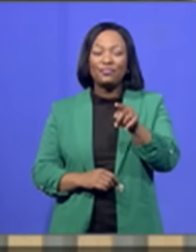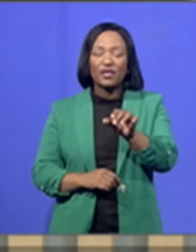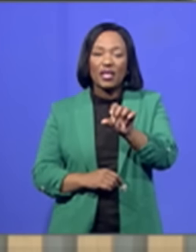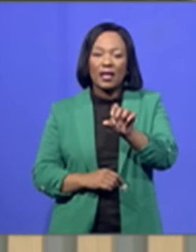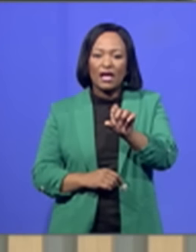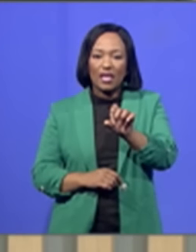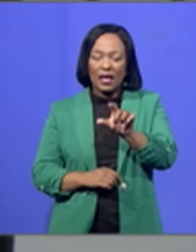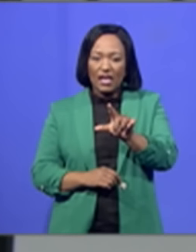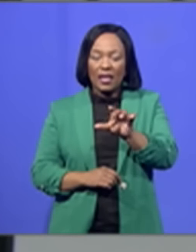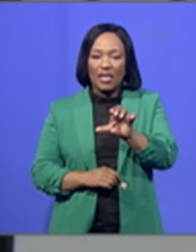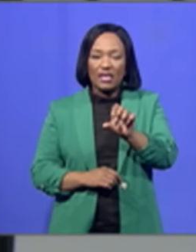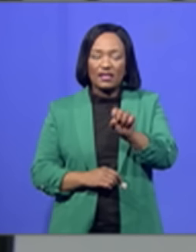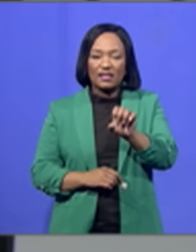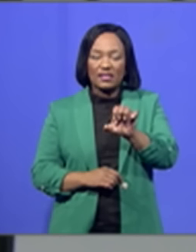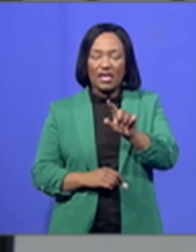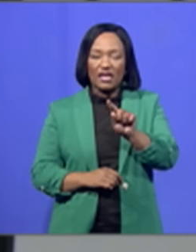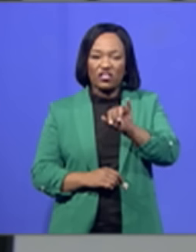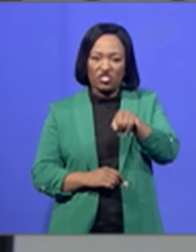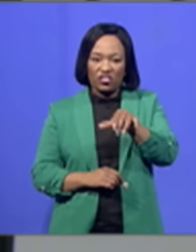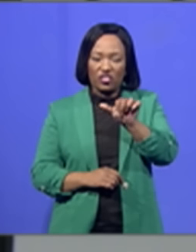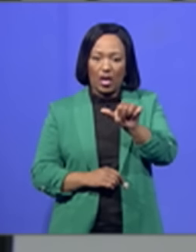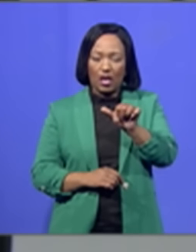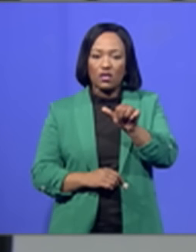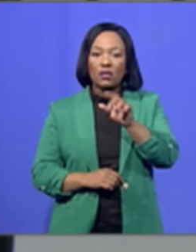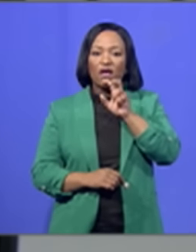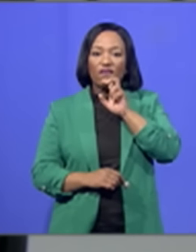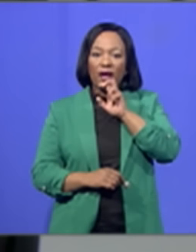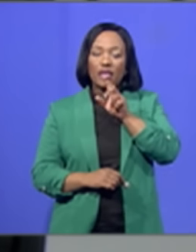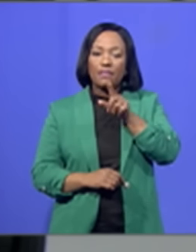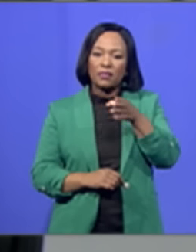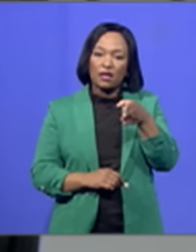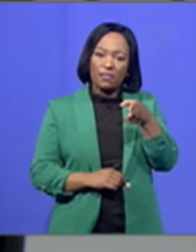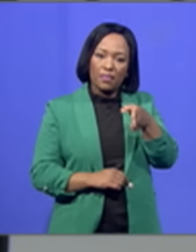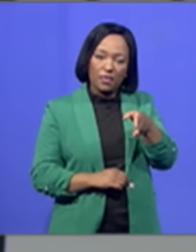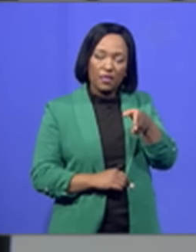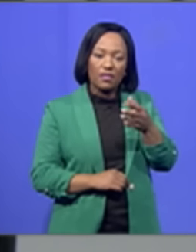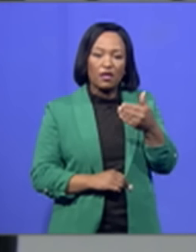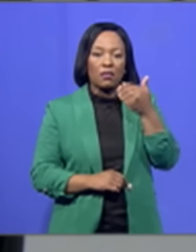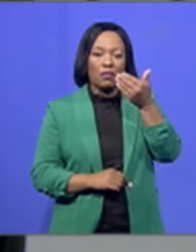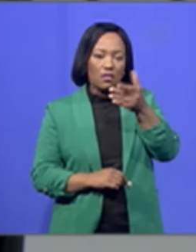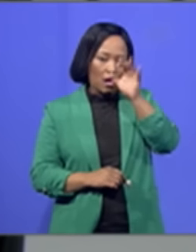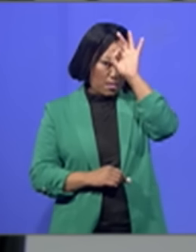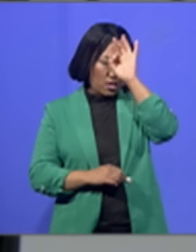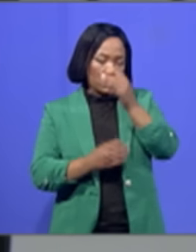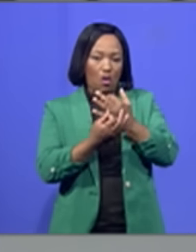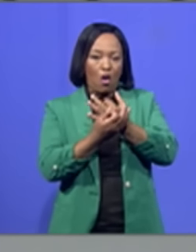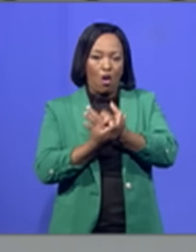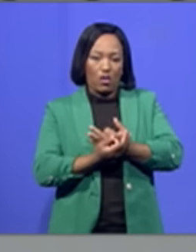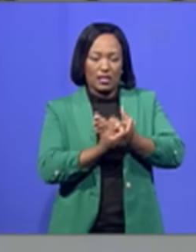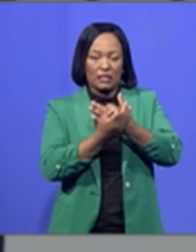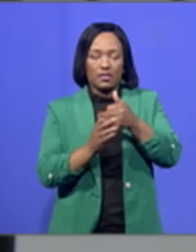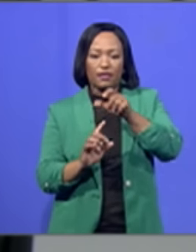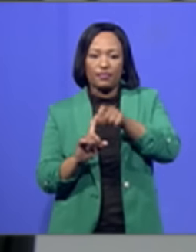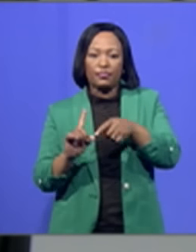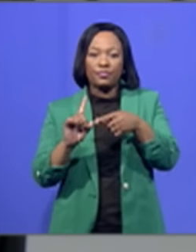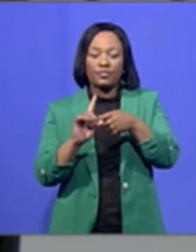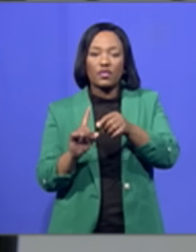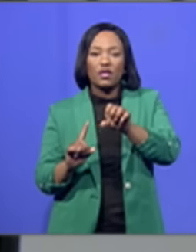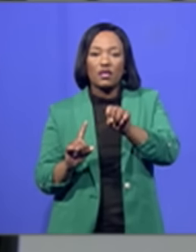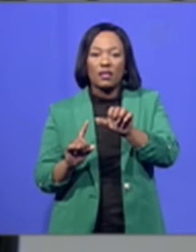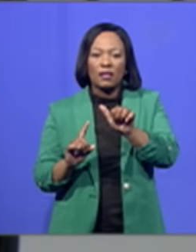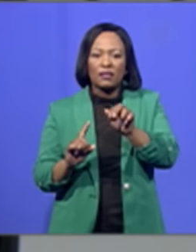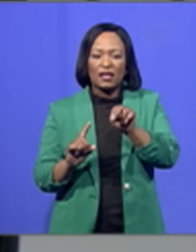gore a boe pele ga komišene ka la bohlano. Se se latela morago ga gore lephodisa la di-Hawks Carl Sander a fe bohlatse bja gore bao